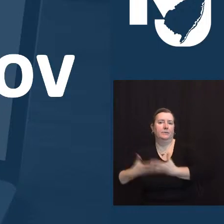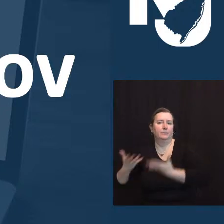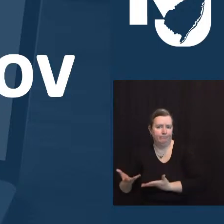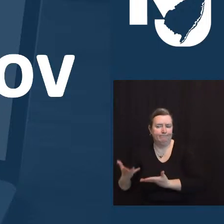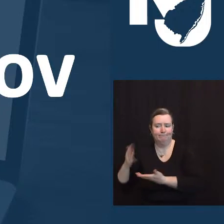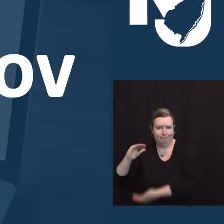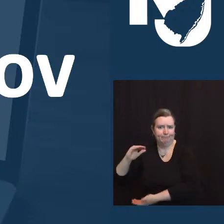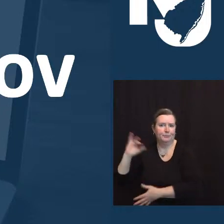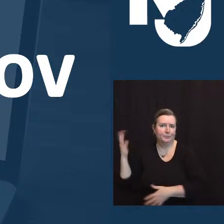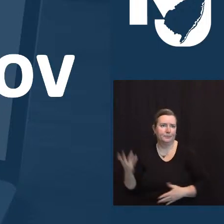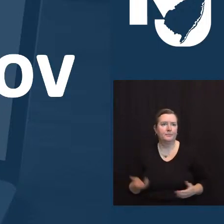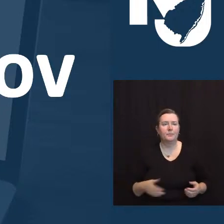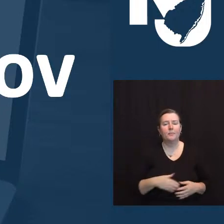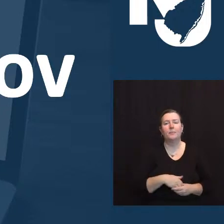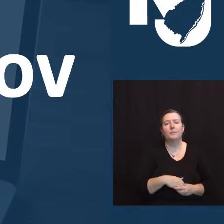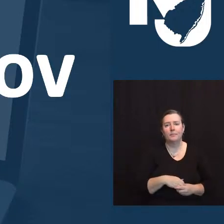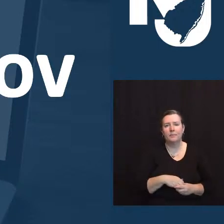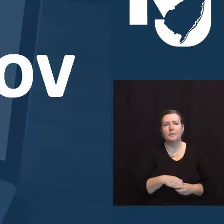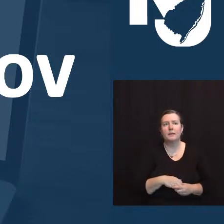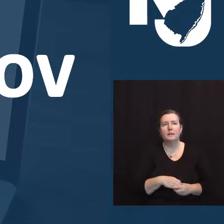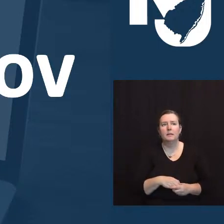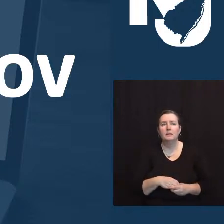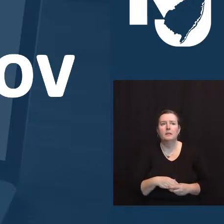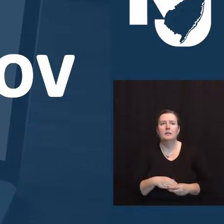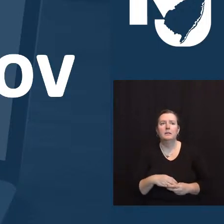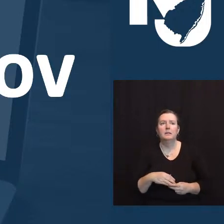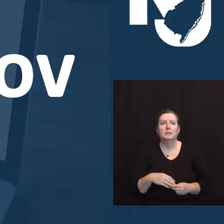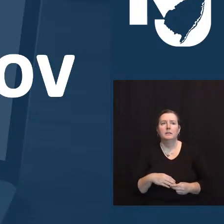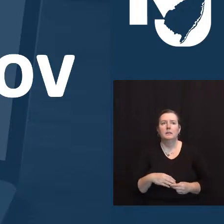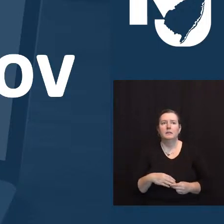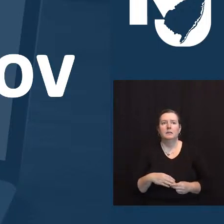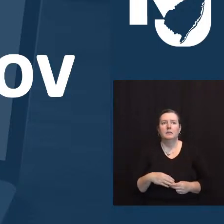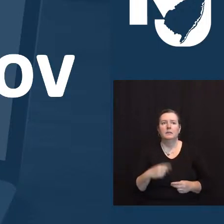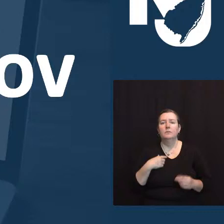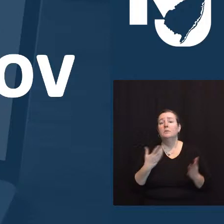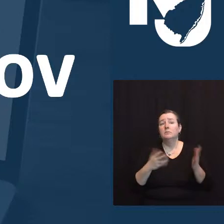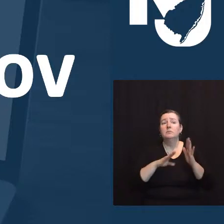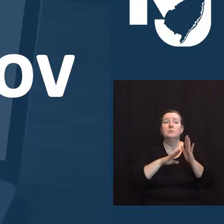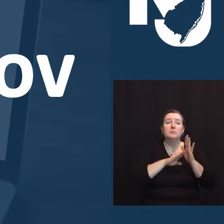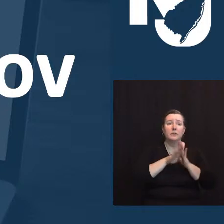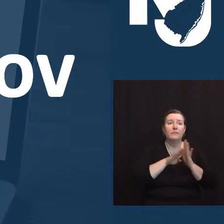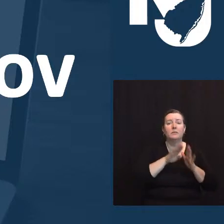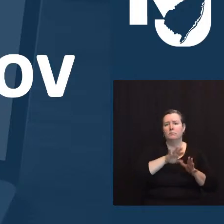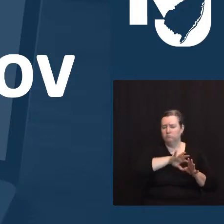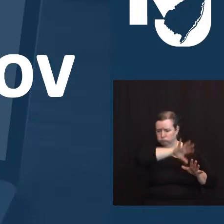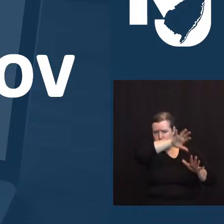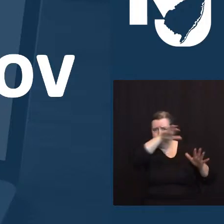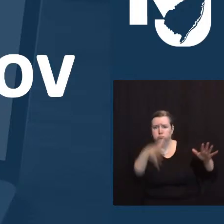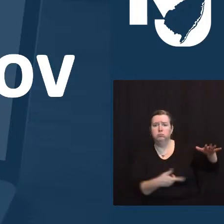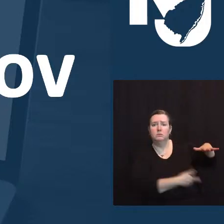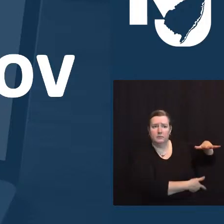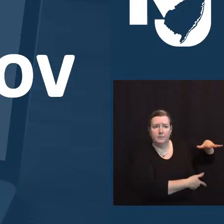more. But today, we have built a state stockpile of PPE and ventilators